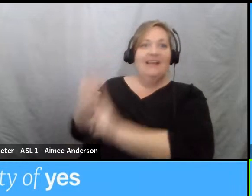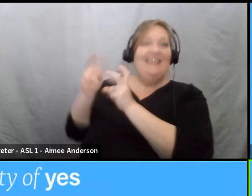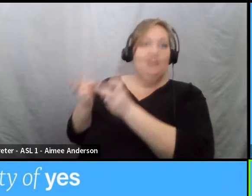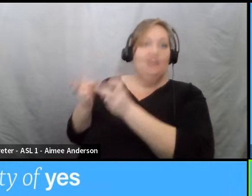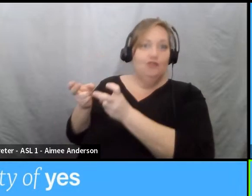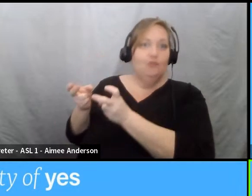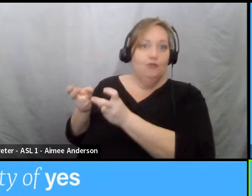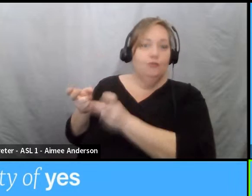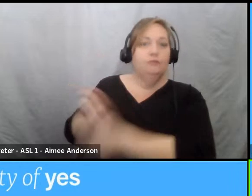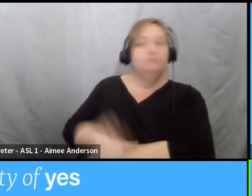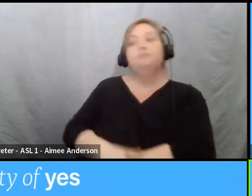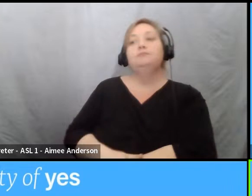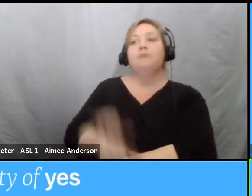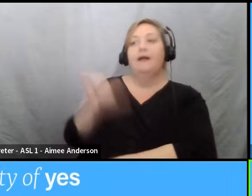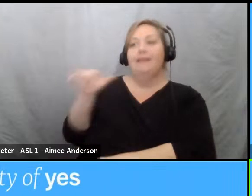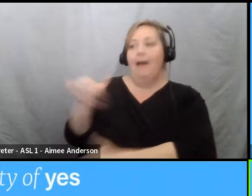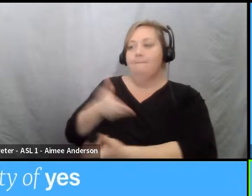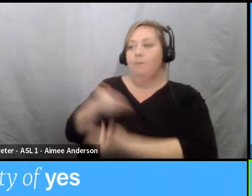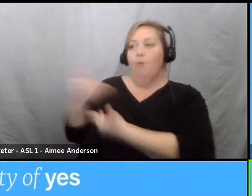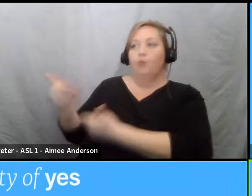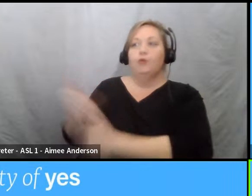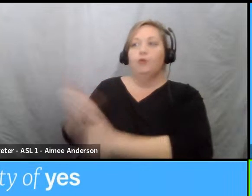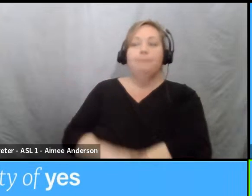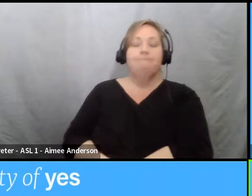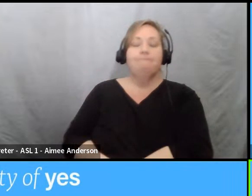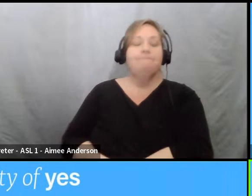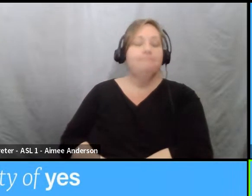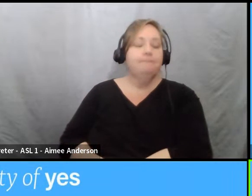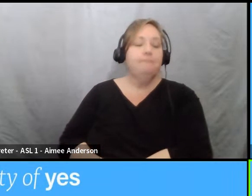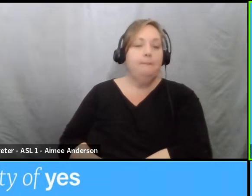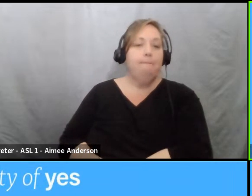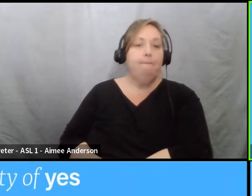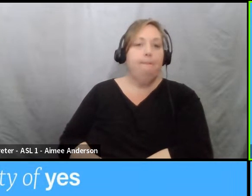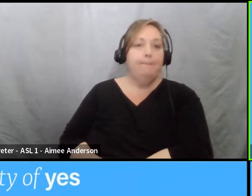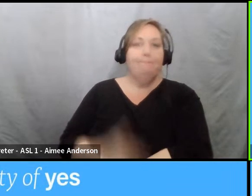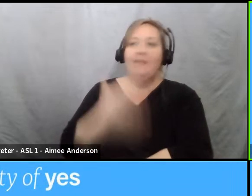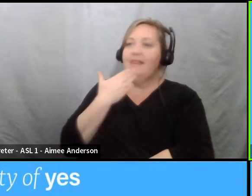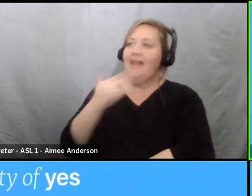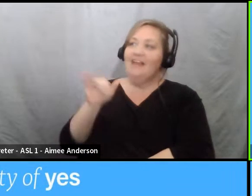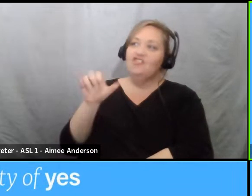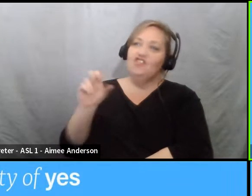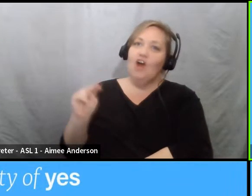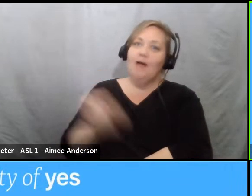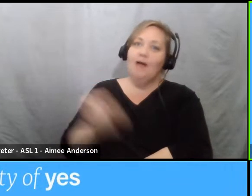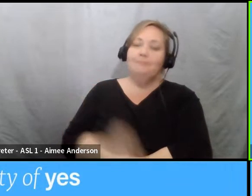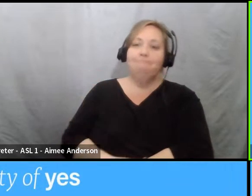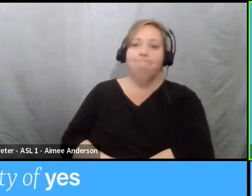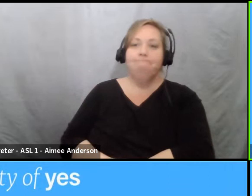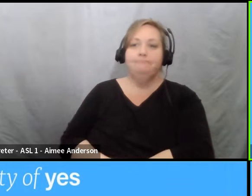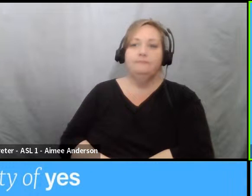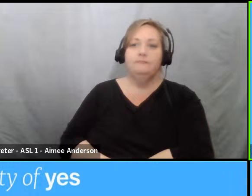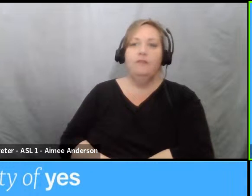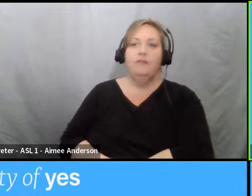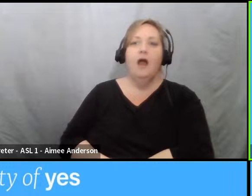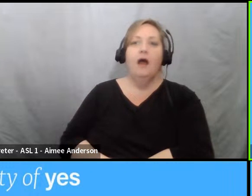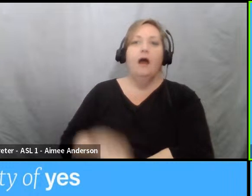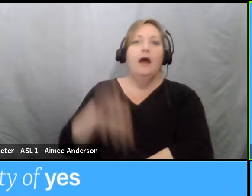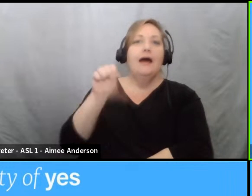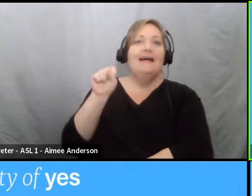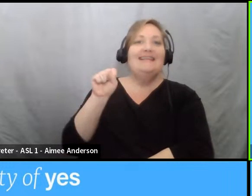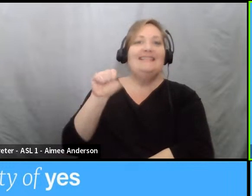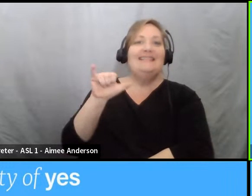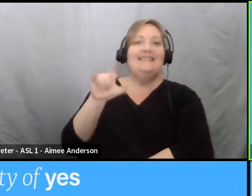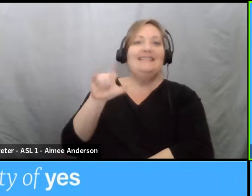specific proposal. Thanks, John. Sylvia